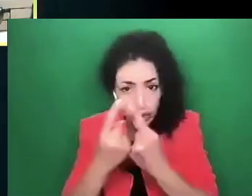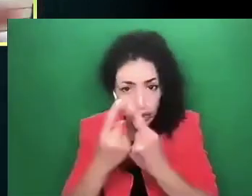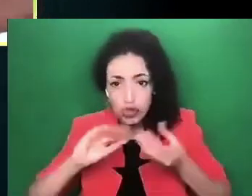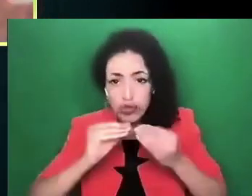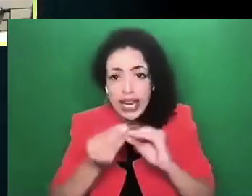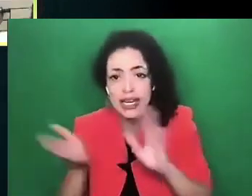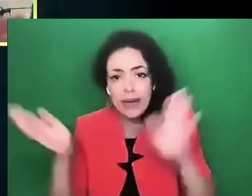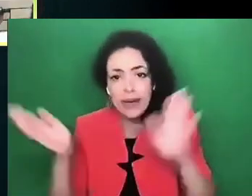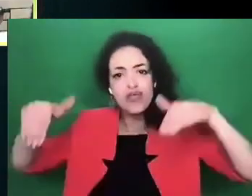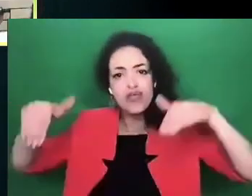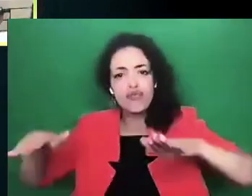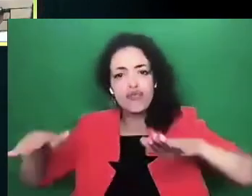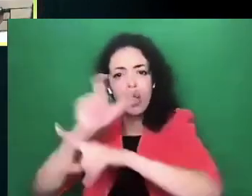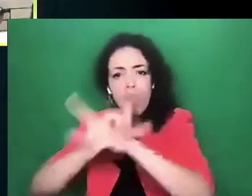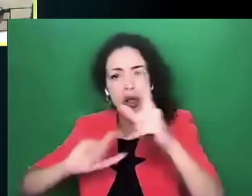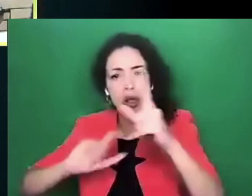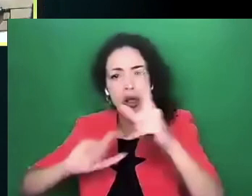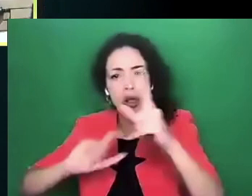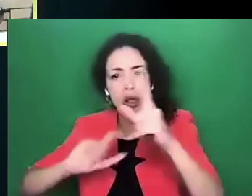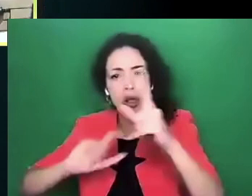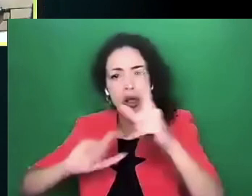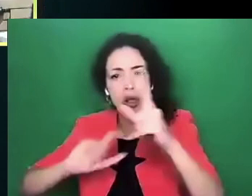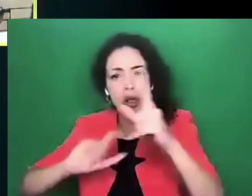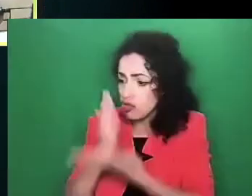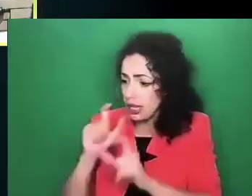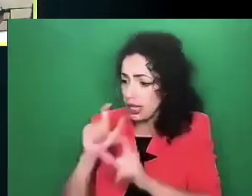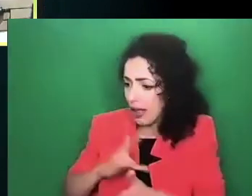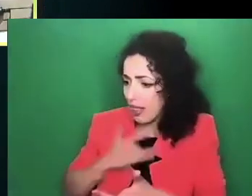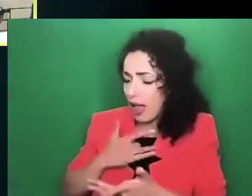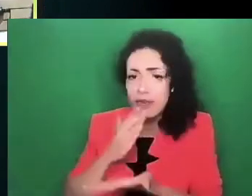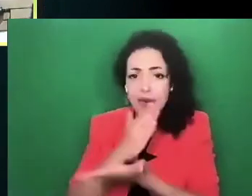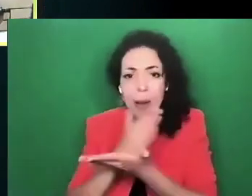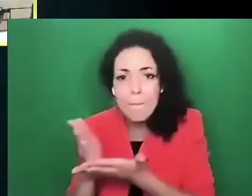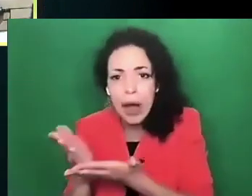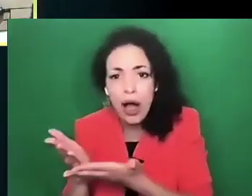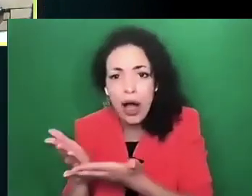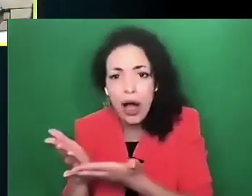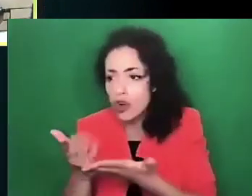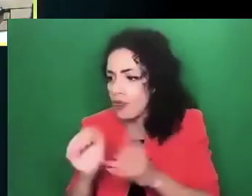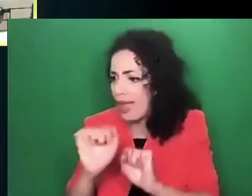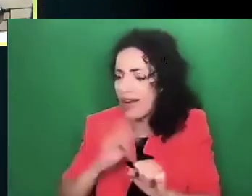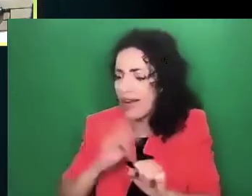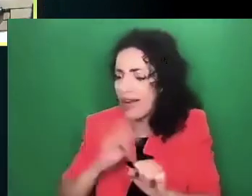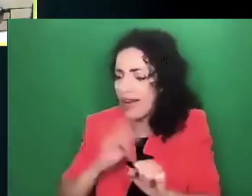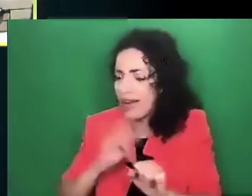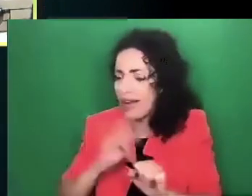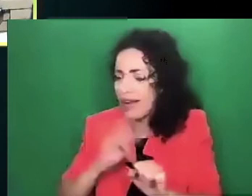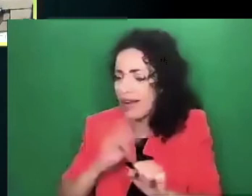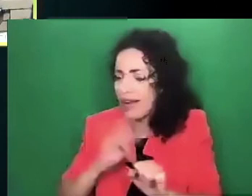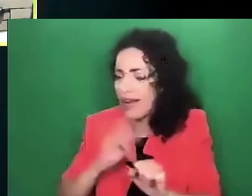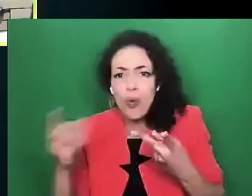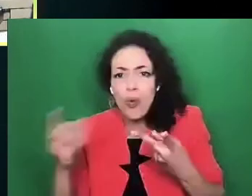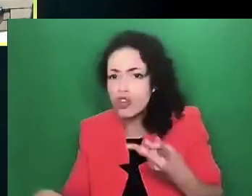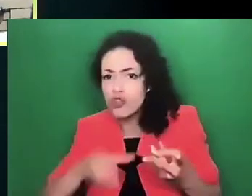of everybody's lifestyle, for example, what you drank from, what you ate on, etc., has been overtaken by plastics. What you